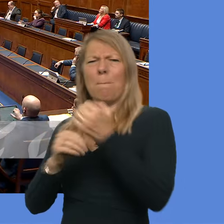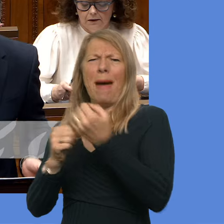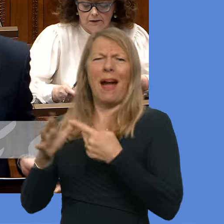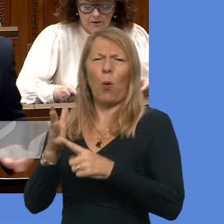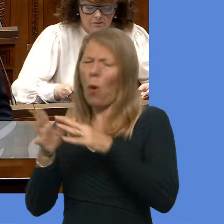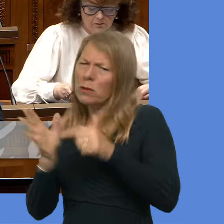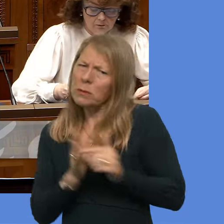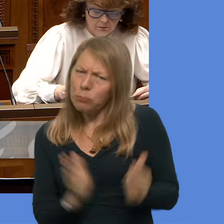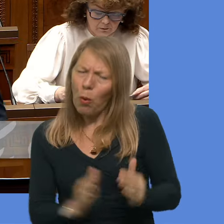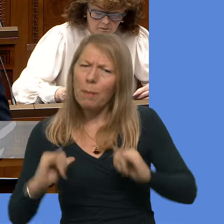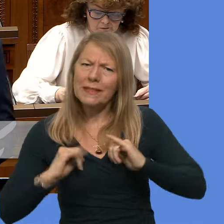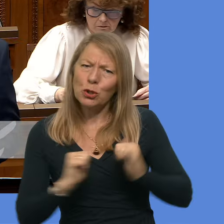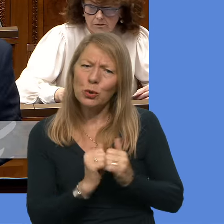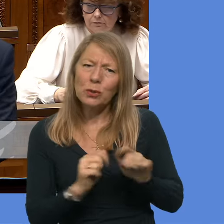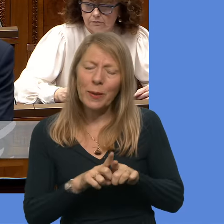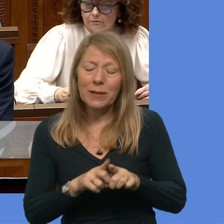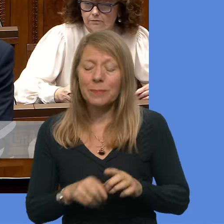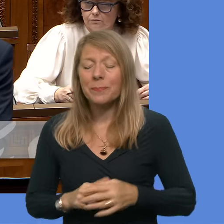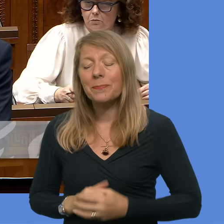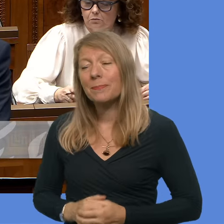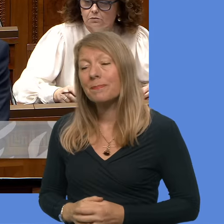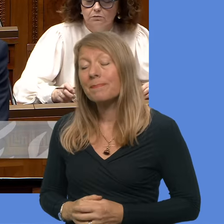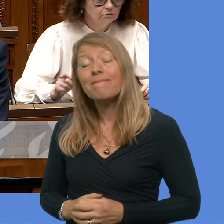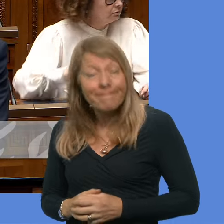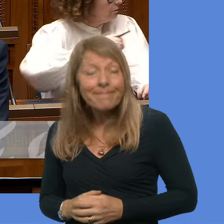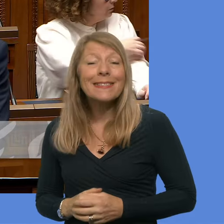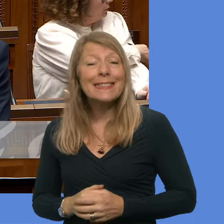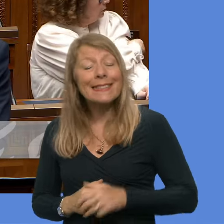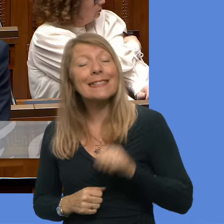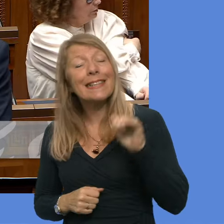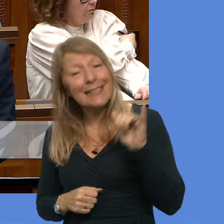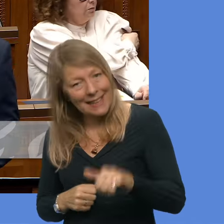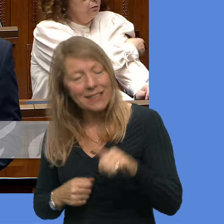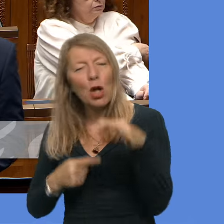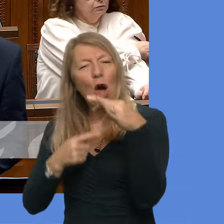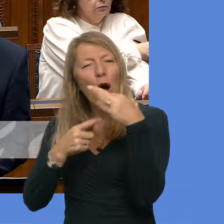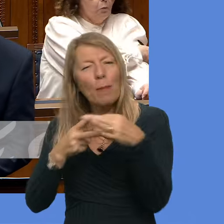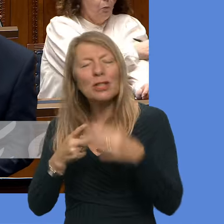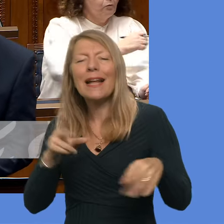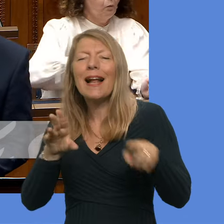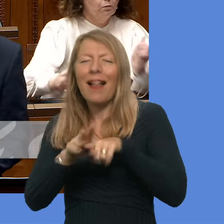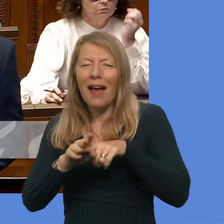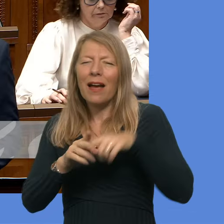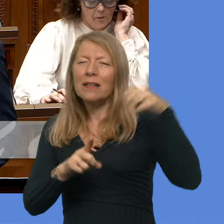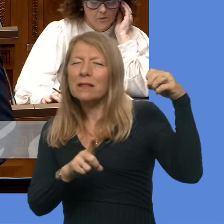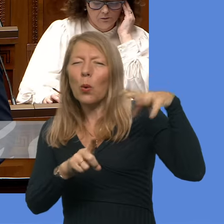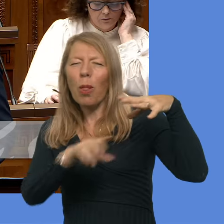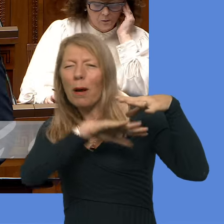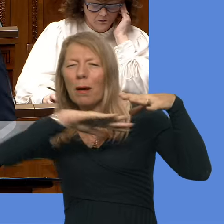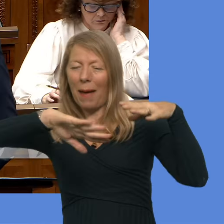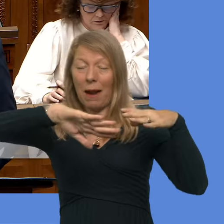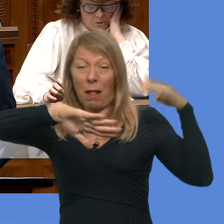Yes, well, options for micro generation support, including domestic renewable generation such as solar panels, will continue to be evaluated as part of our net